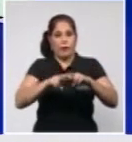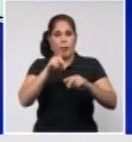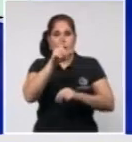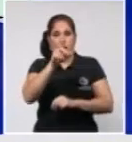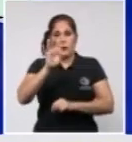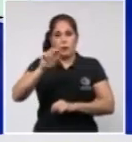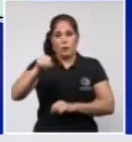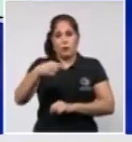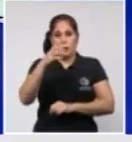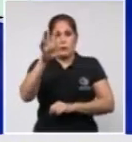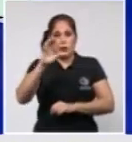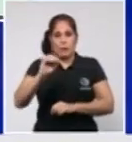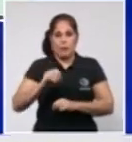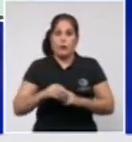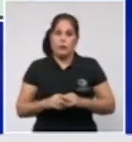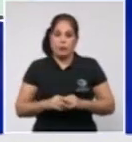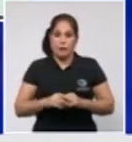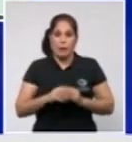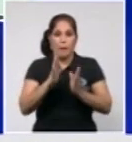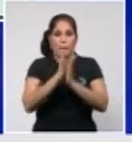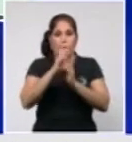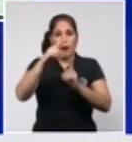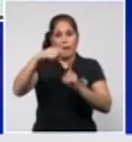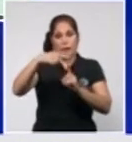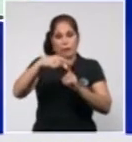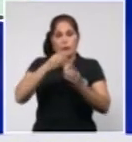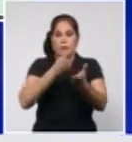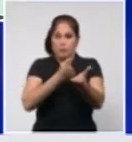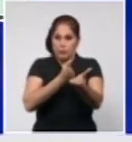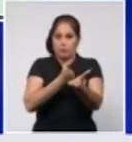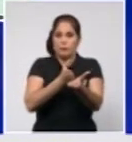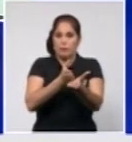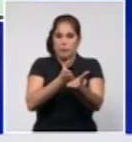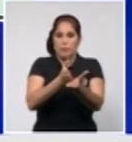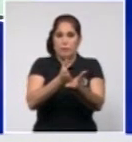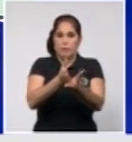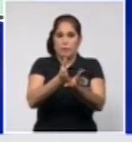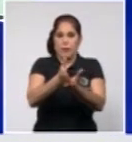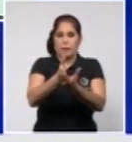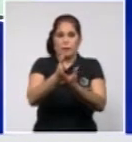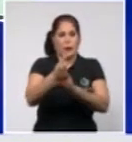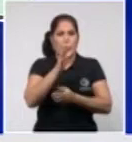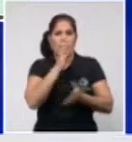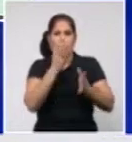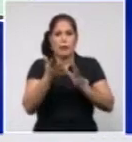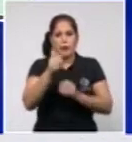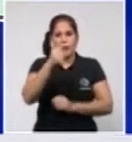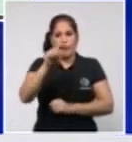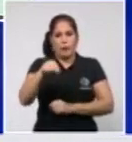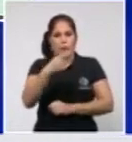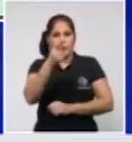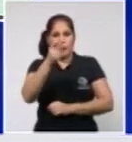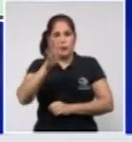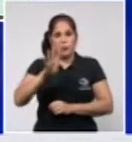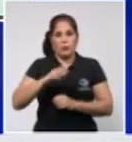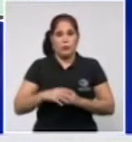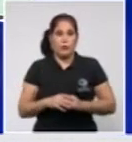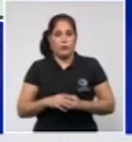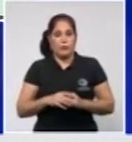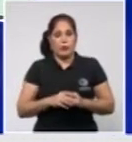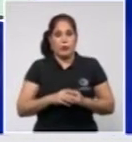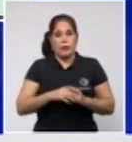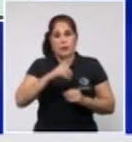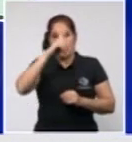55.83. Havana follows with 18.50, then Matanzas with